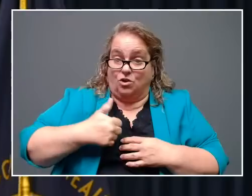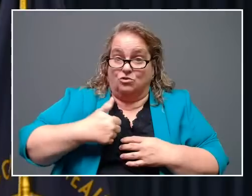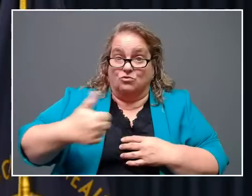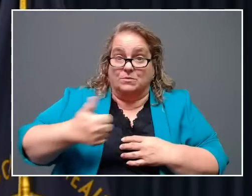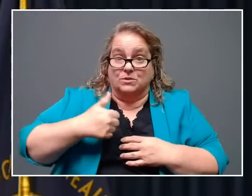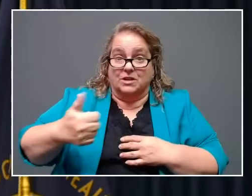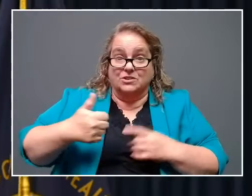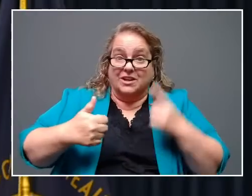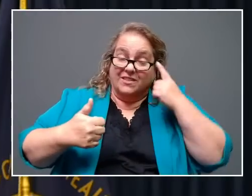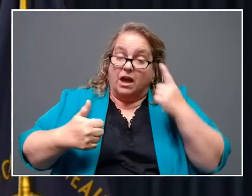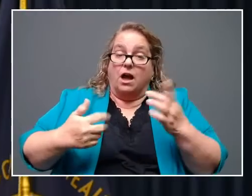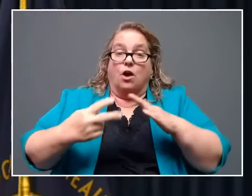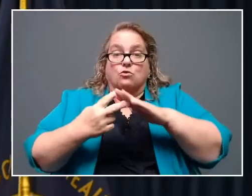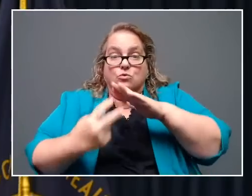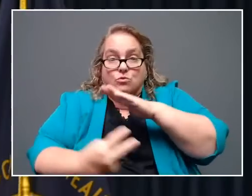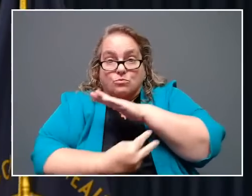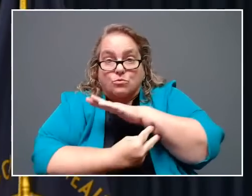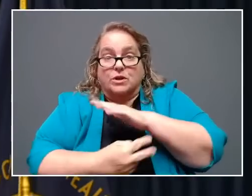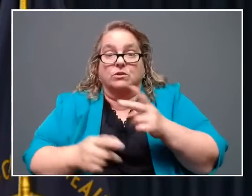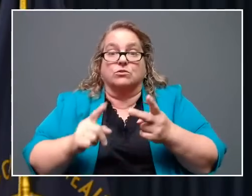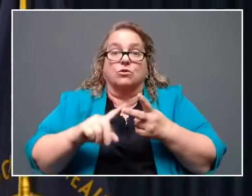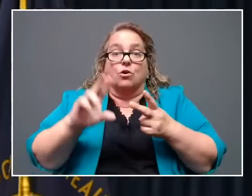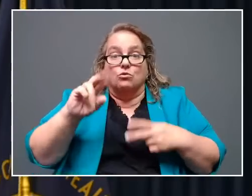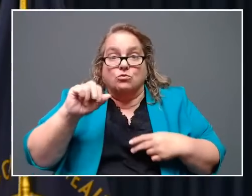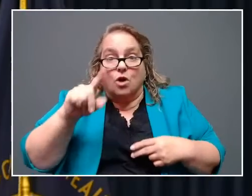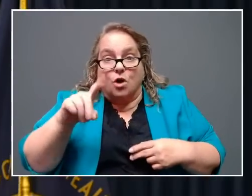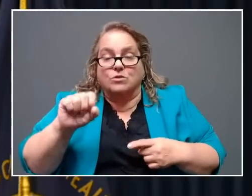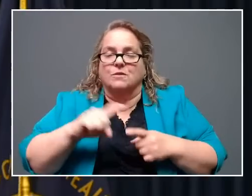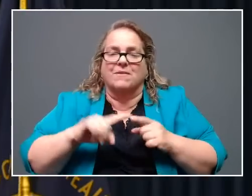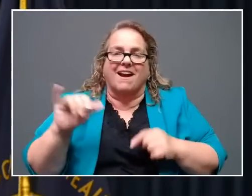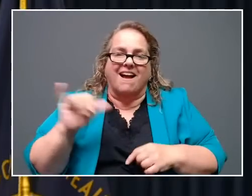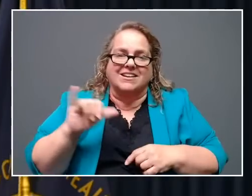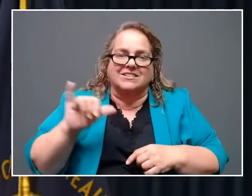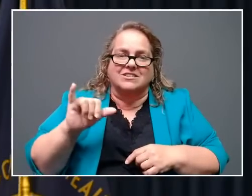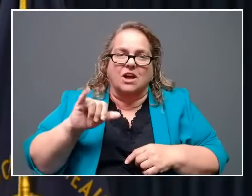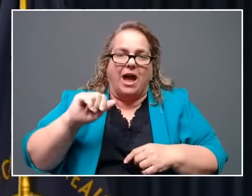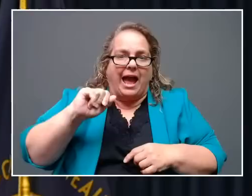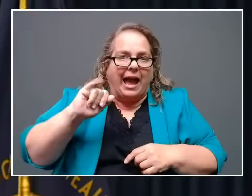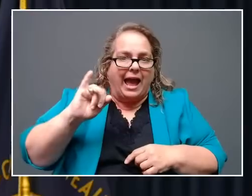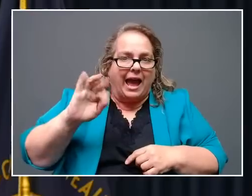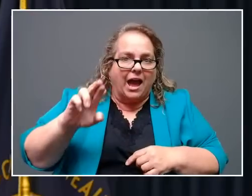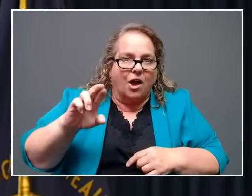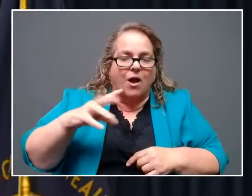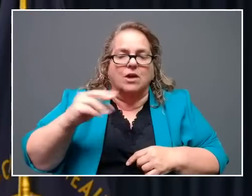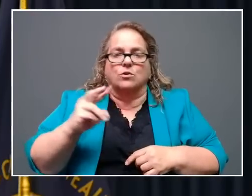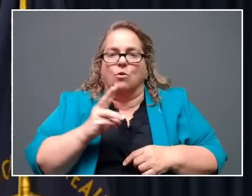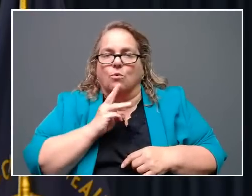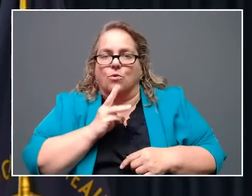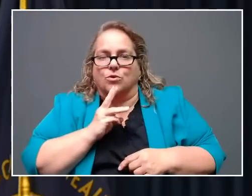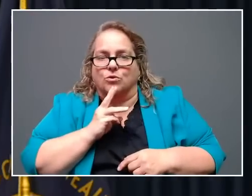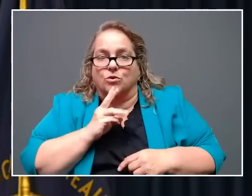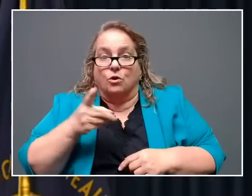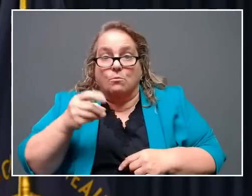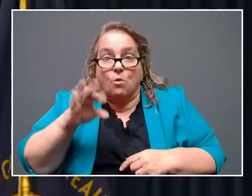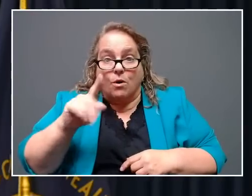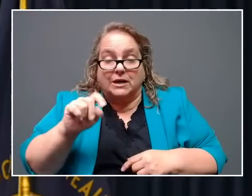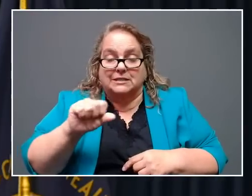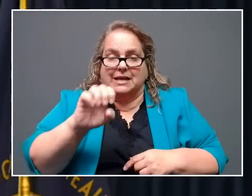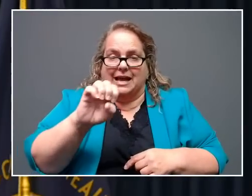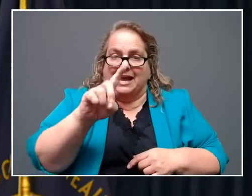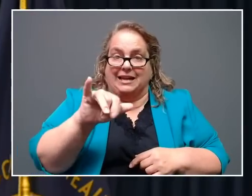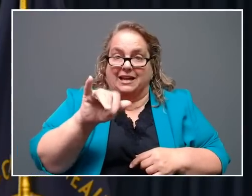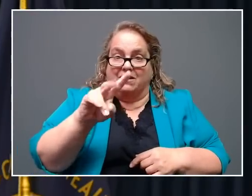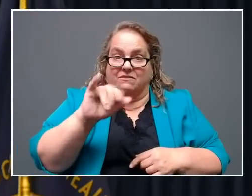bridges, it's also air and water. And so these ports are in Eddyville, Hickman, Owensboro,